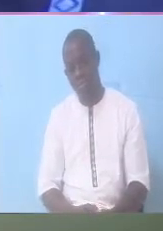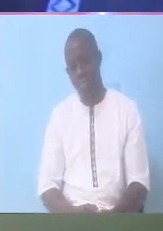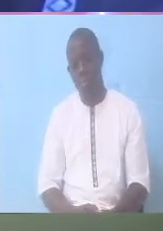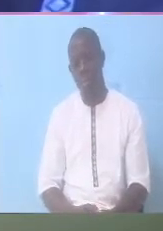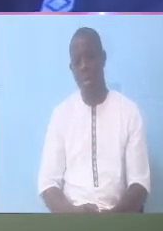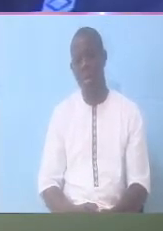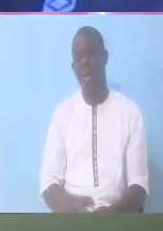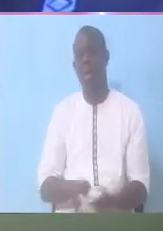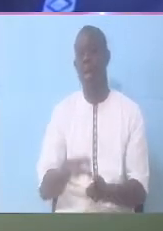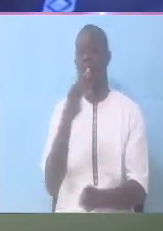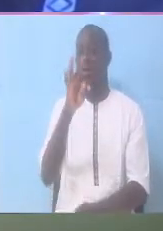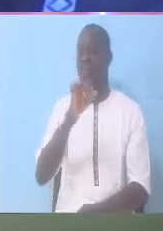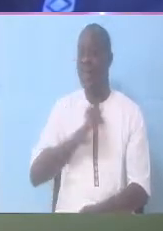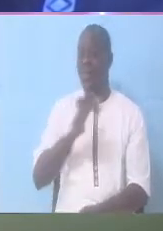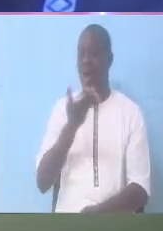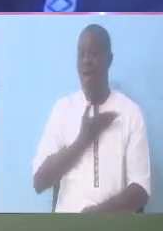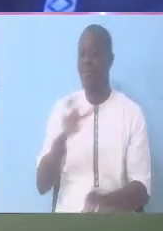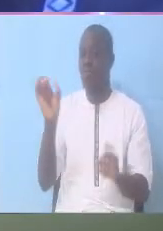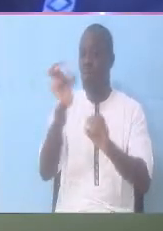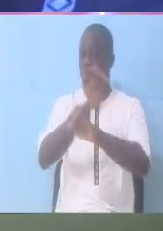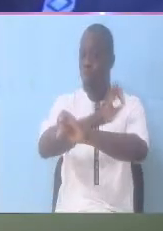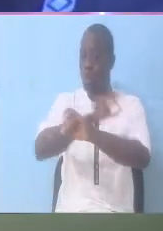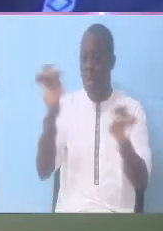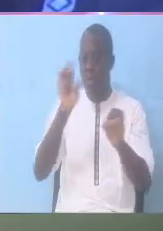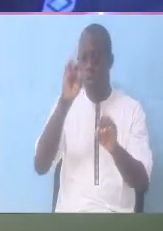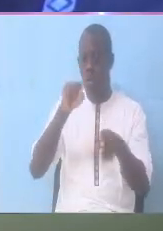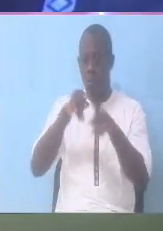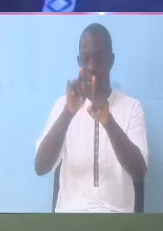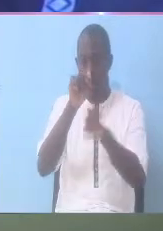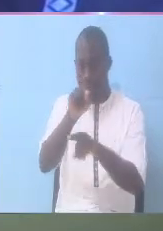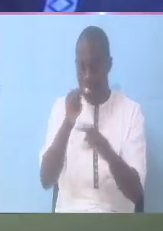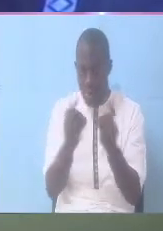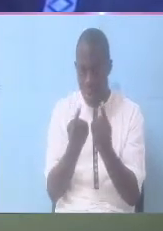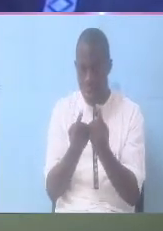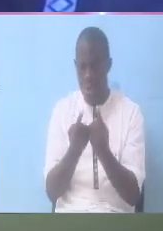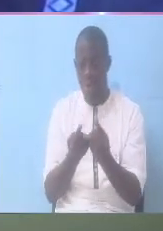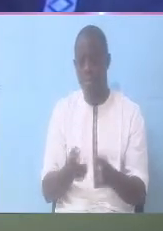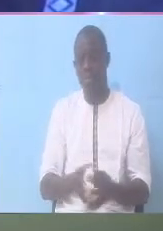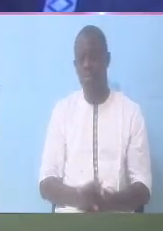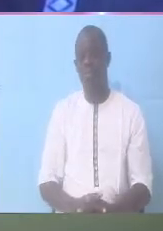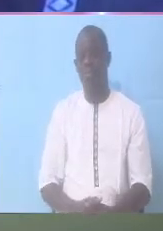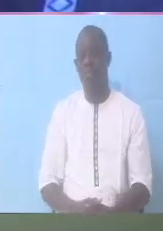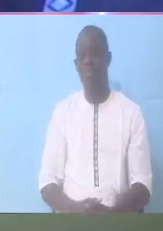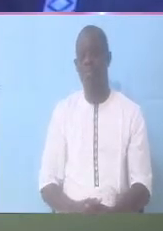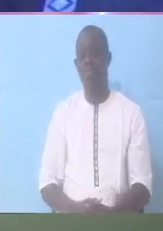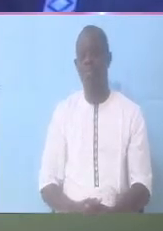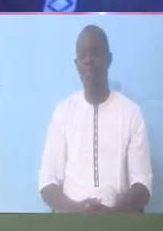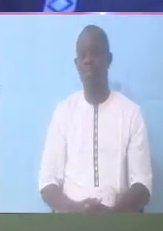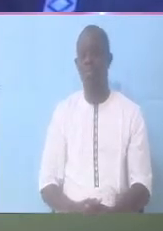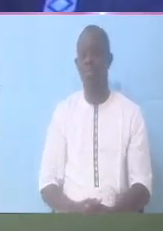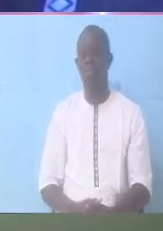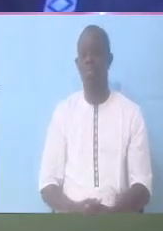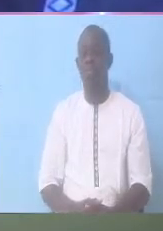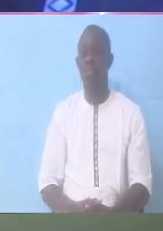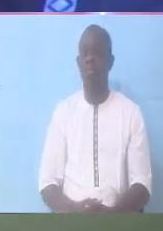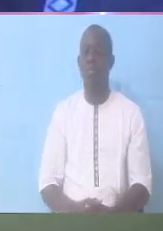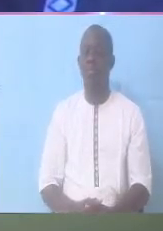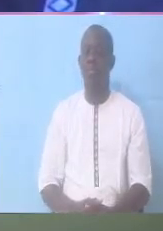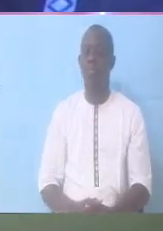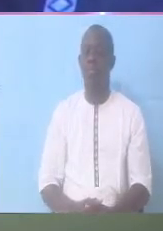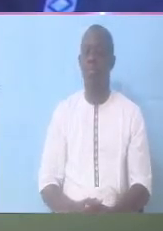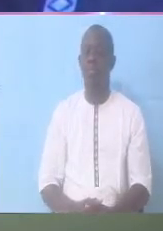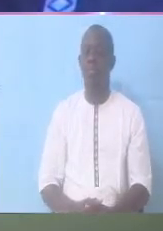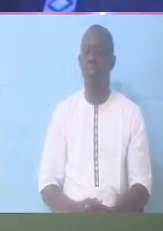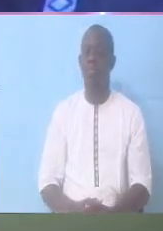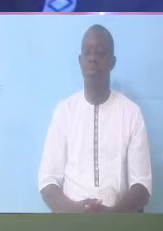if he had nothing to do with it? Council, it's been said loud and clear. We had almost 1 week